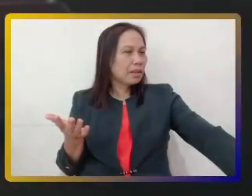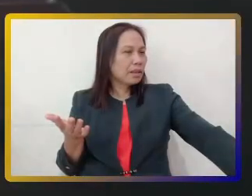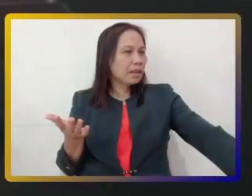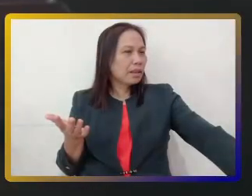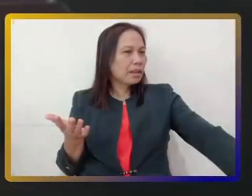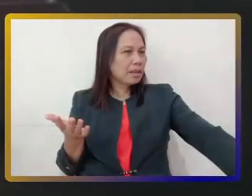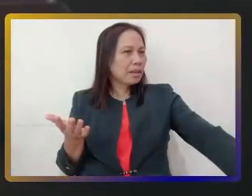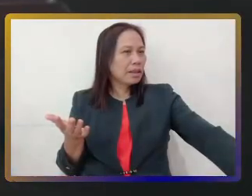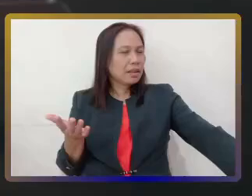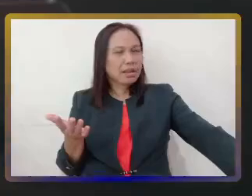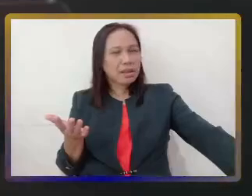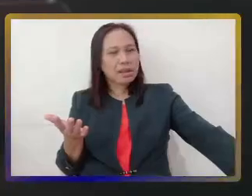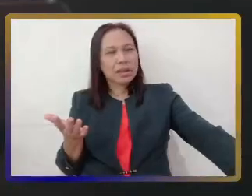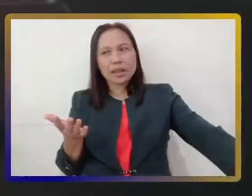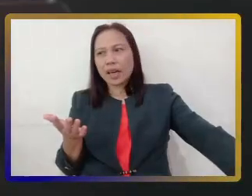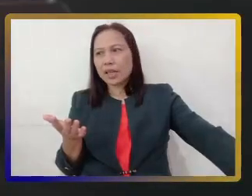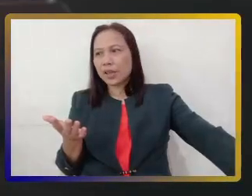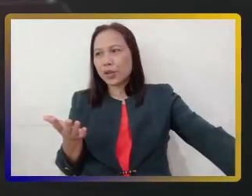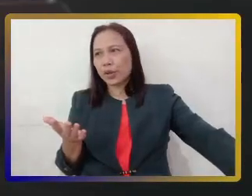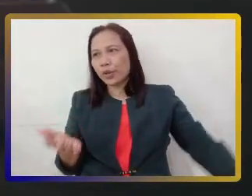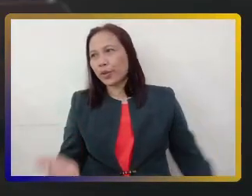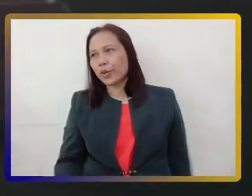godgress by